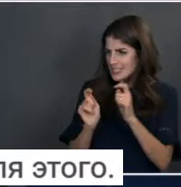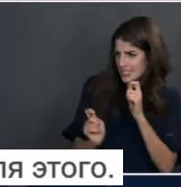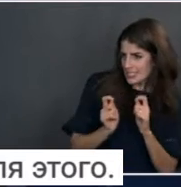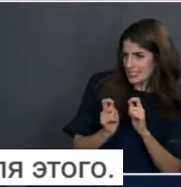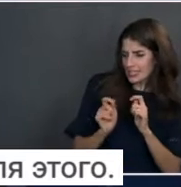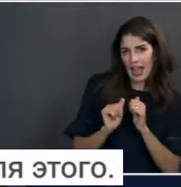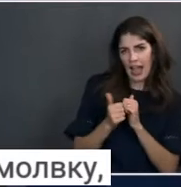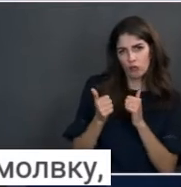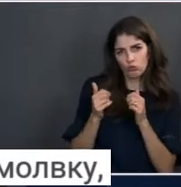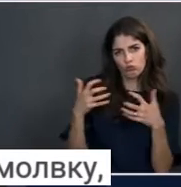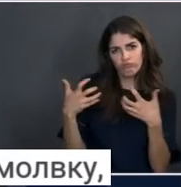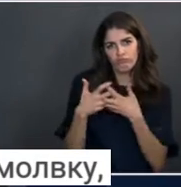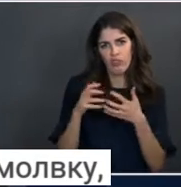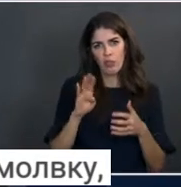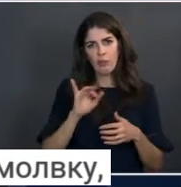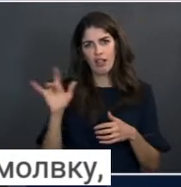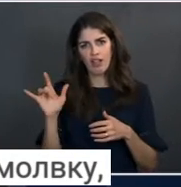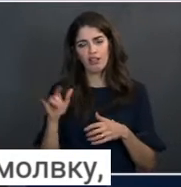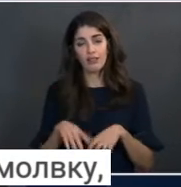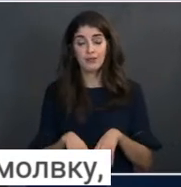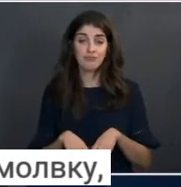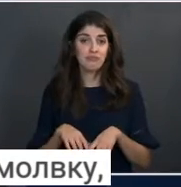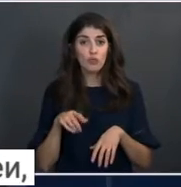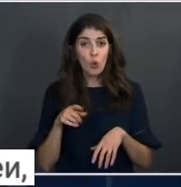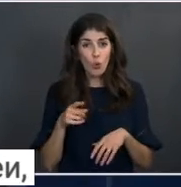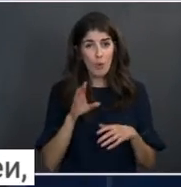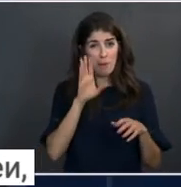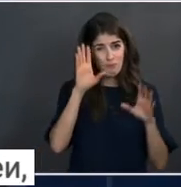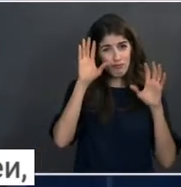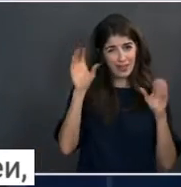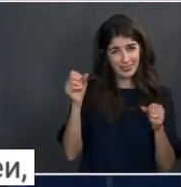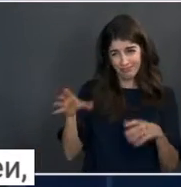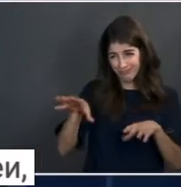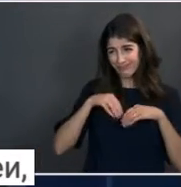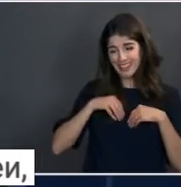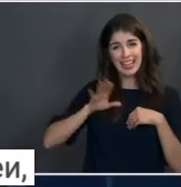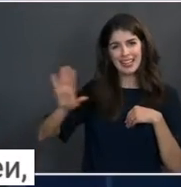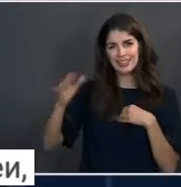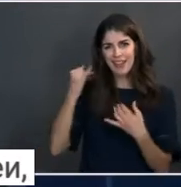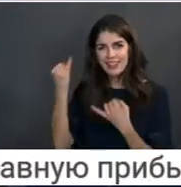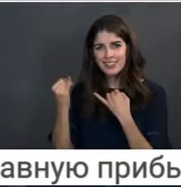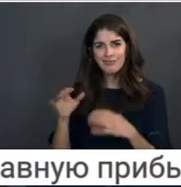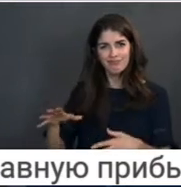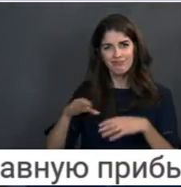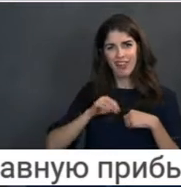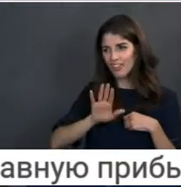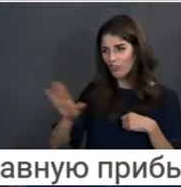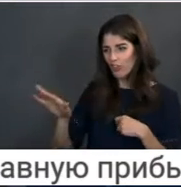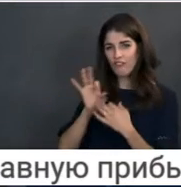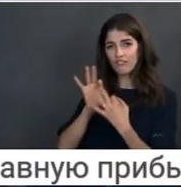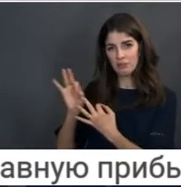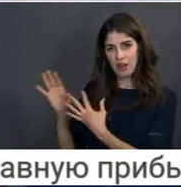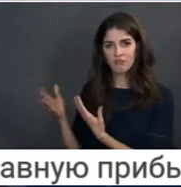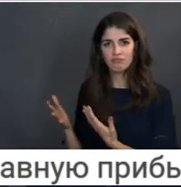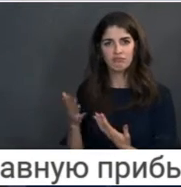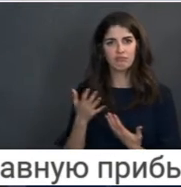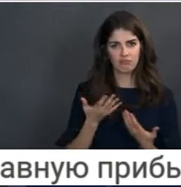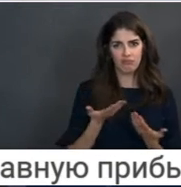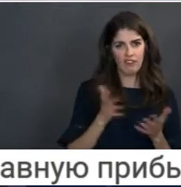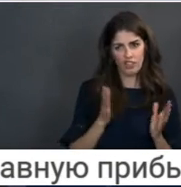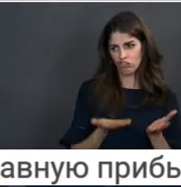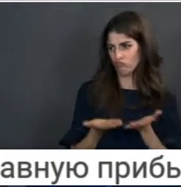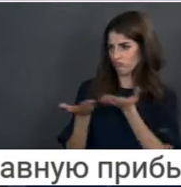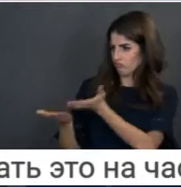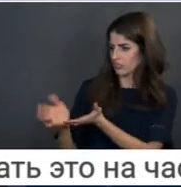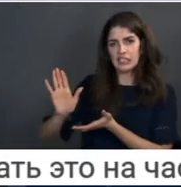there are to do exactly that. So he welcomes their engagement. He welcomes their ideas, but he's put forward his plan, and his